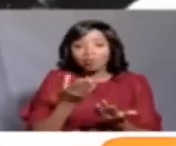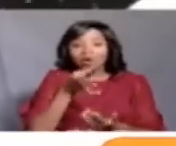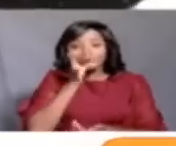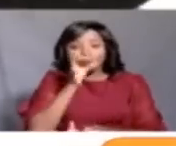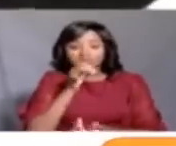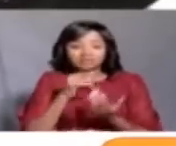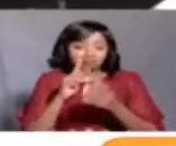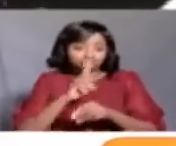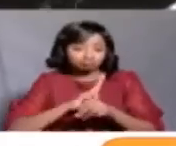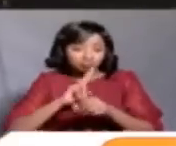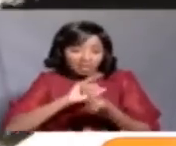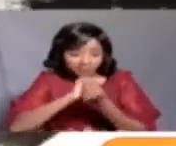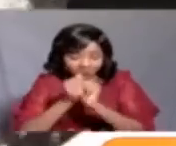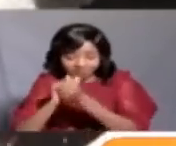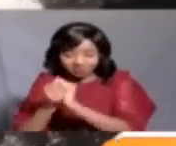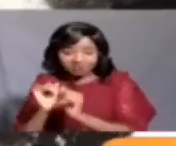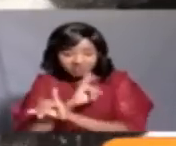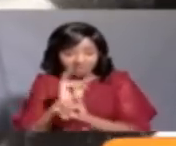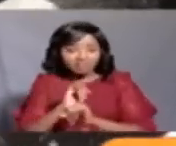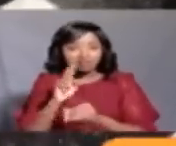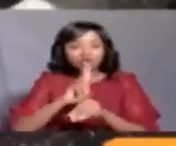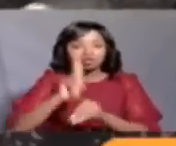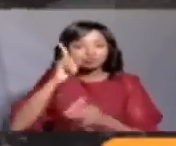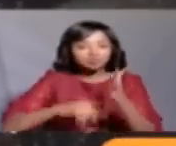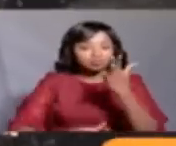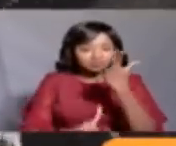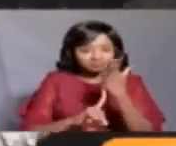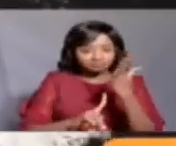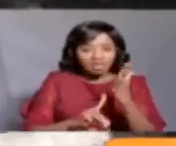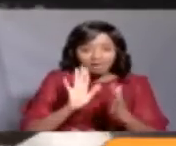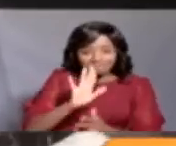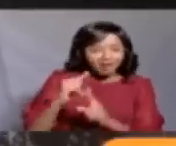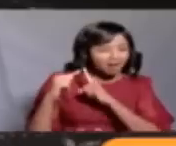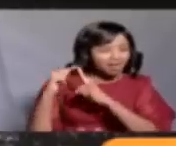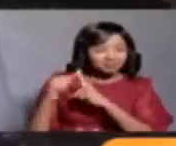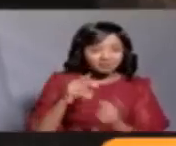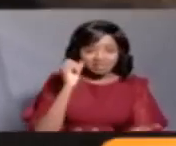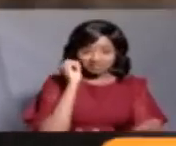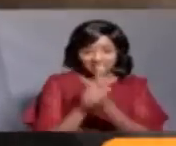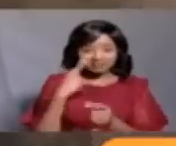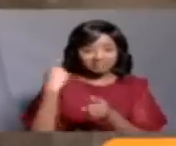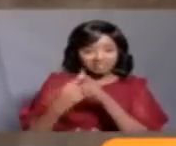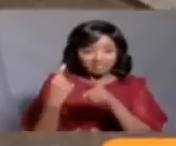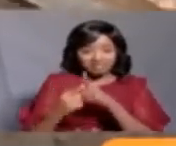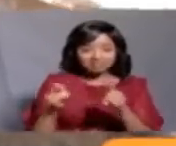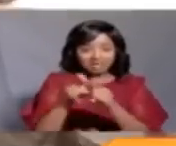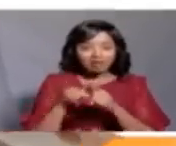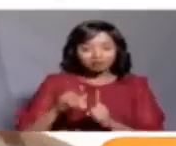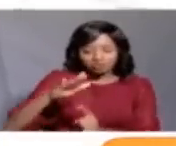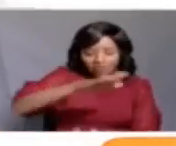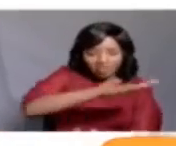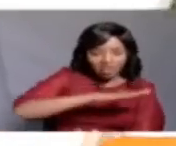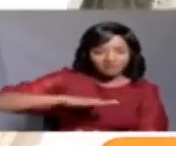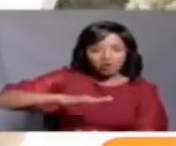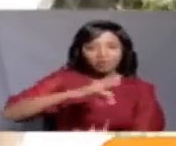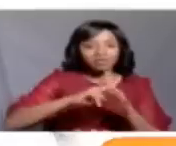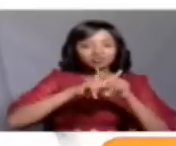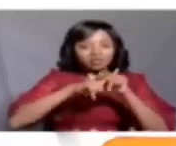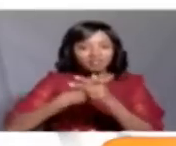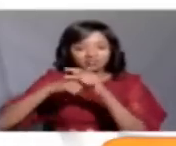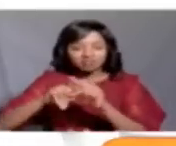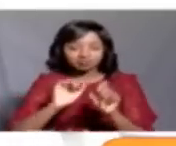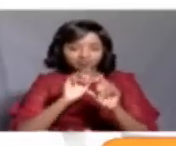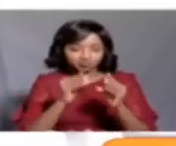with experience of over 13 years in the automotive sector and the environmental engineering solutions